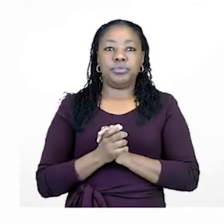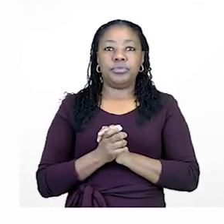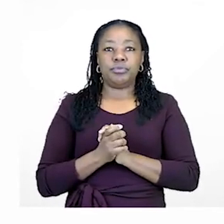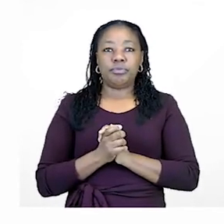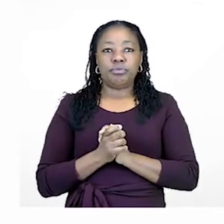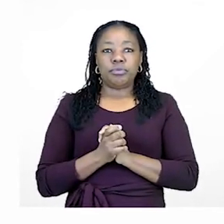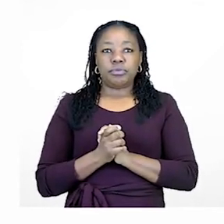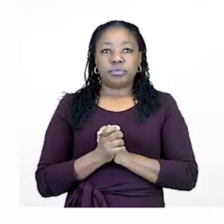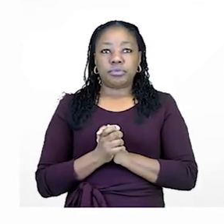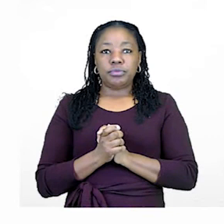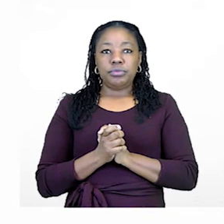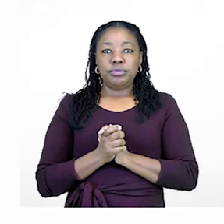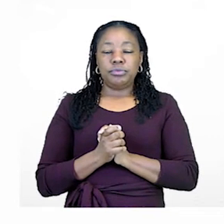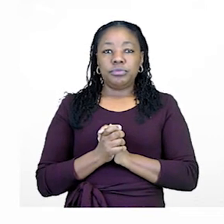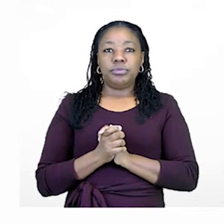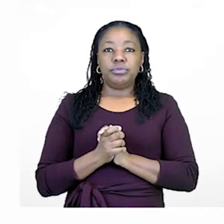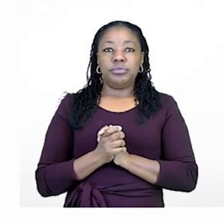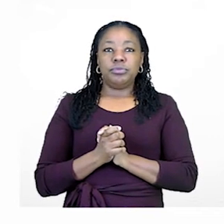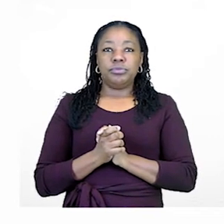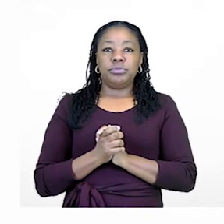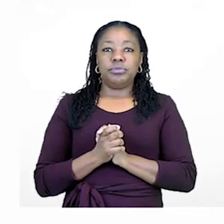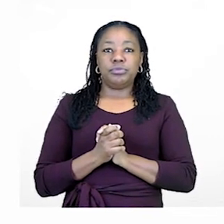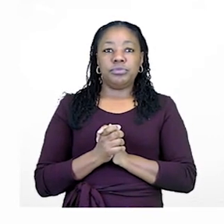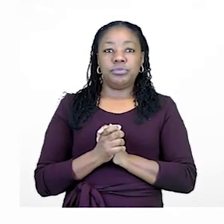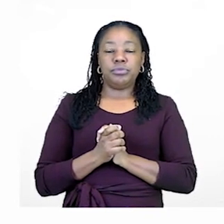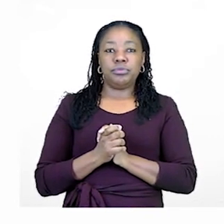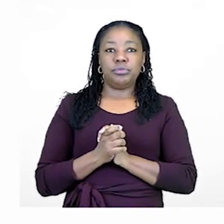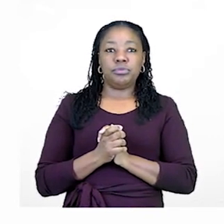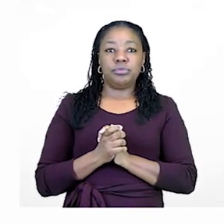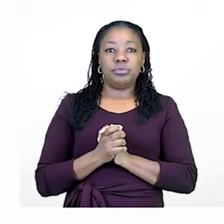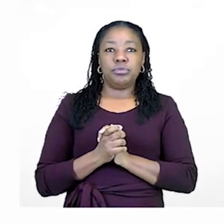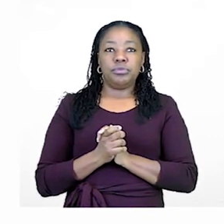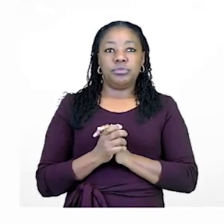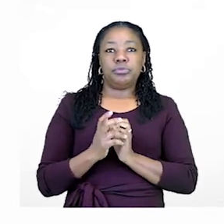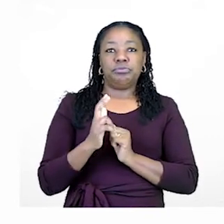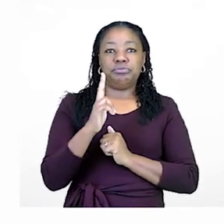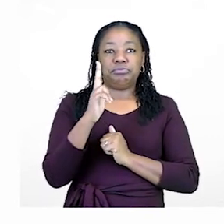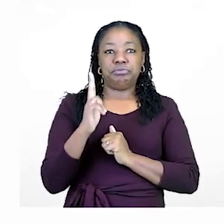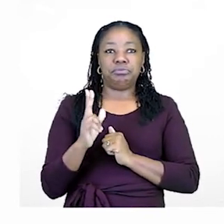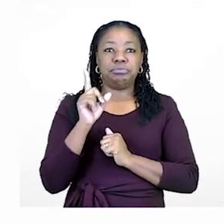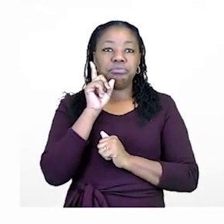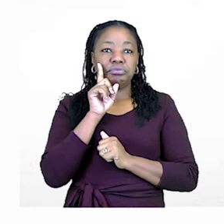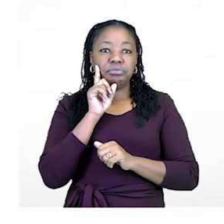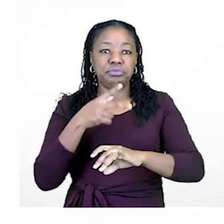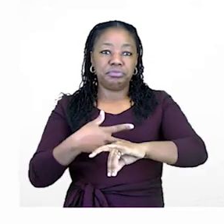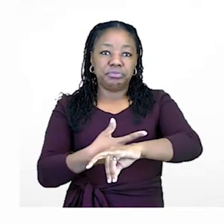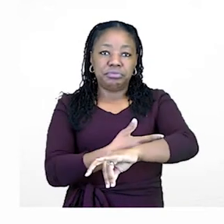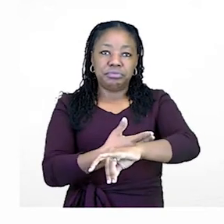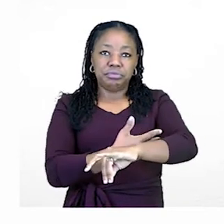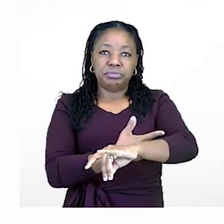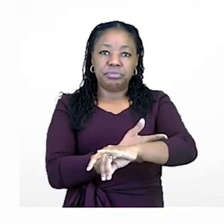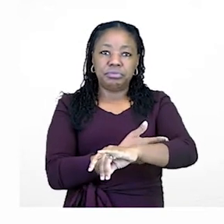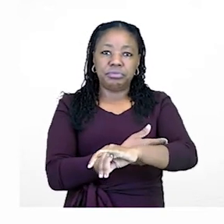that requires direction. And we can see that there is a shepherd who has lost his sheep.